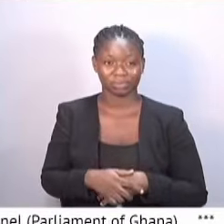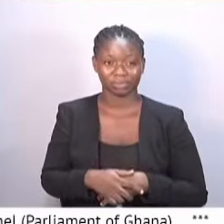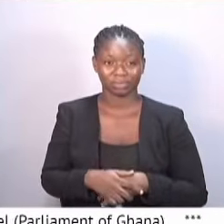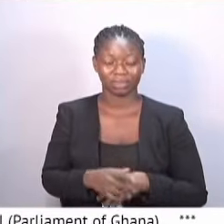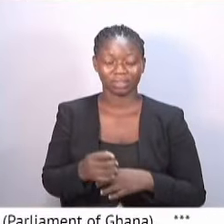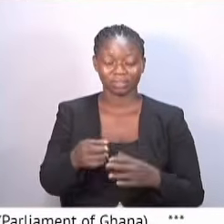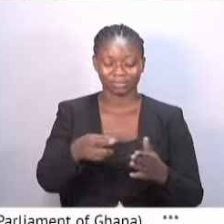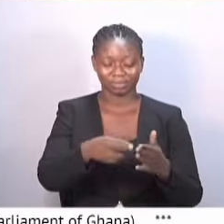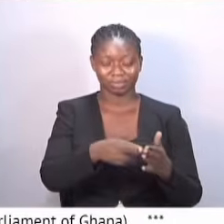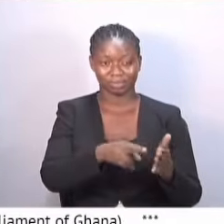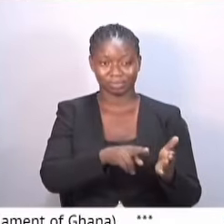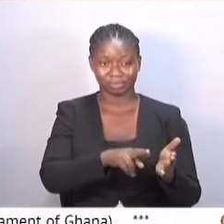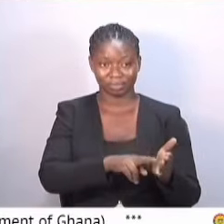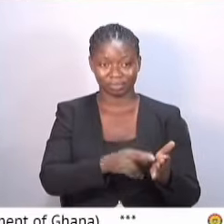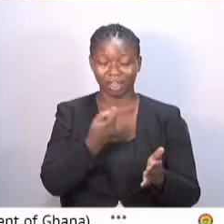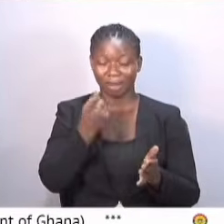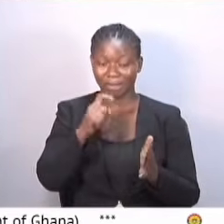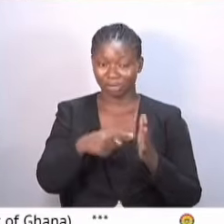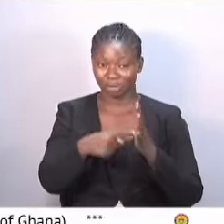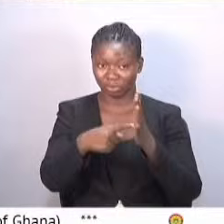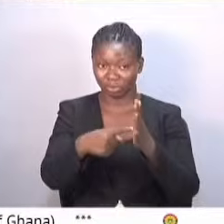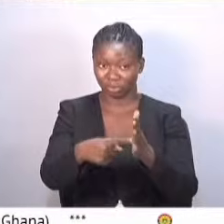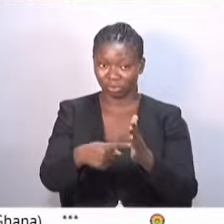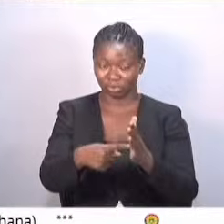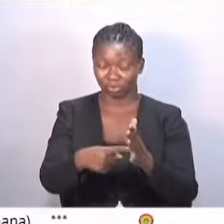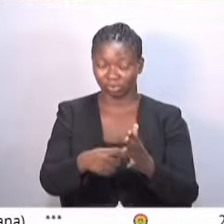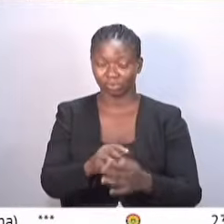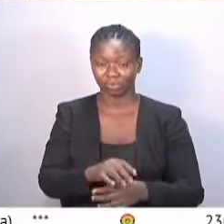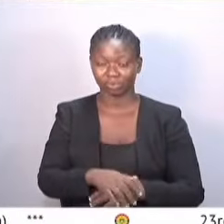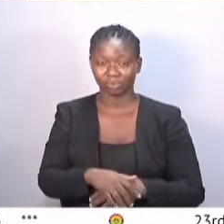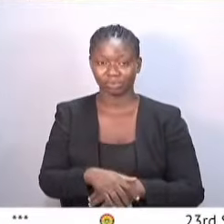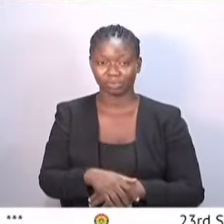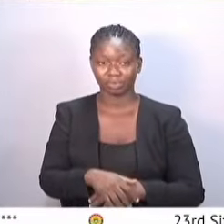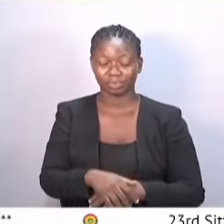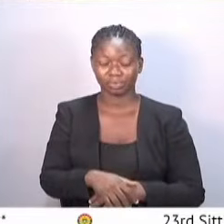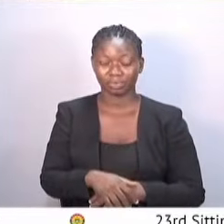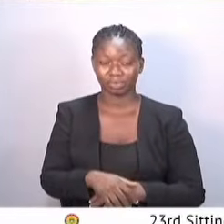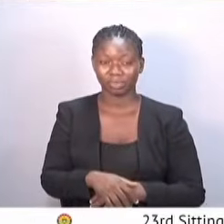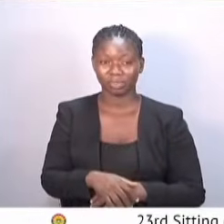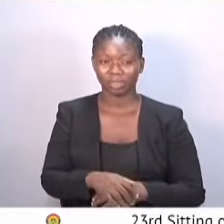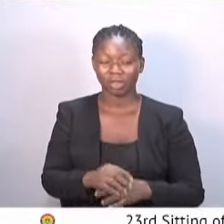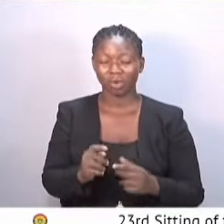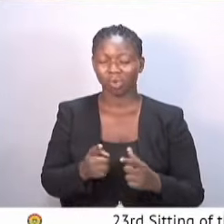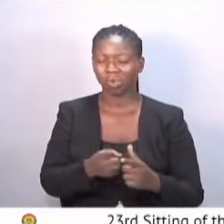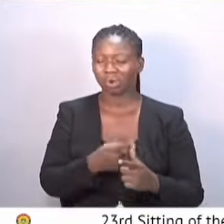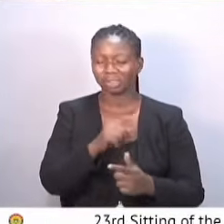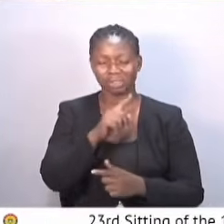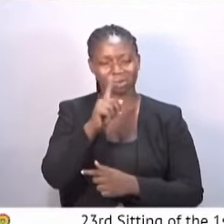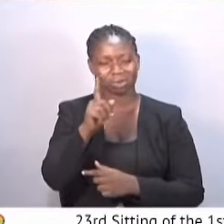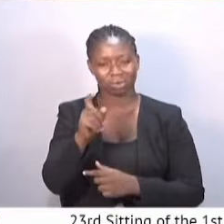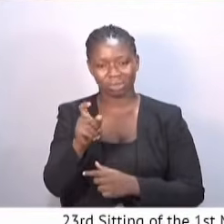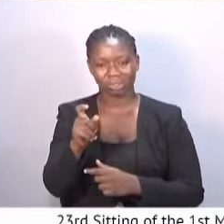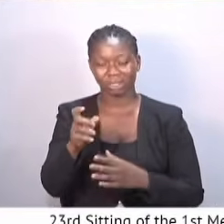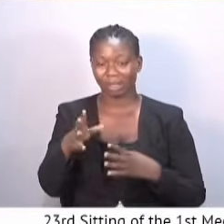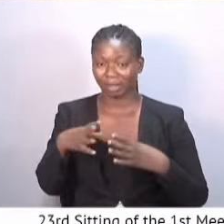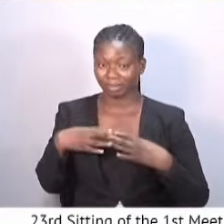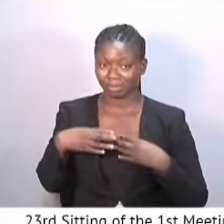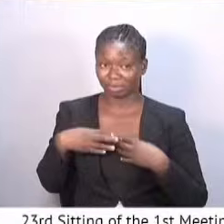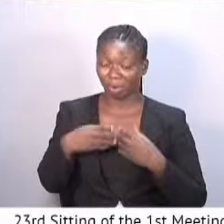the records must reflect that once a question is